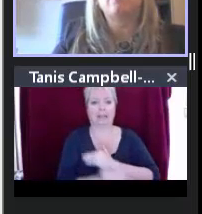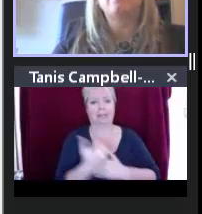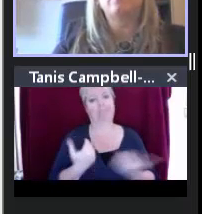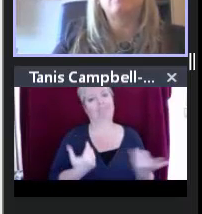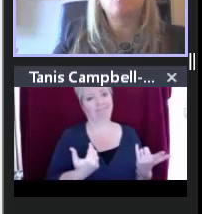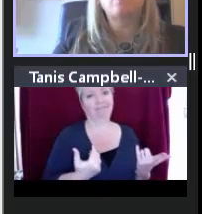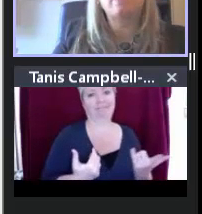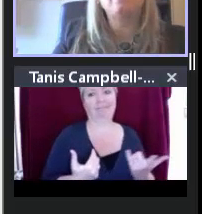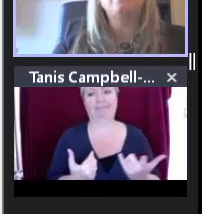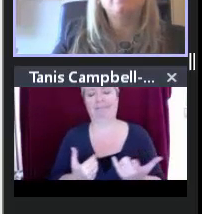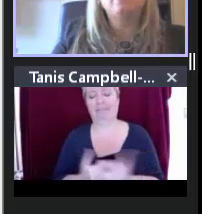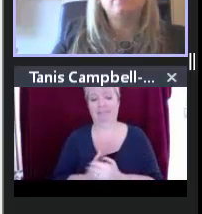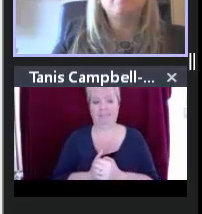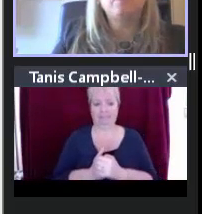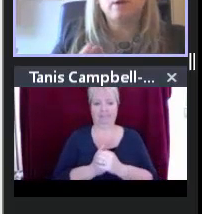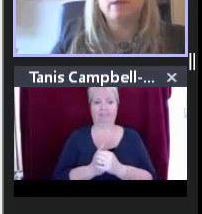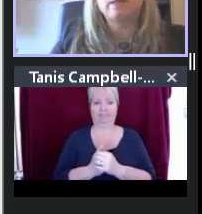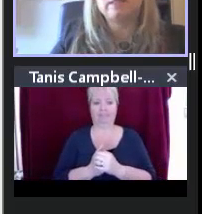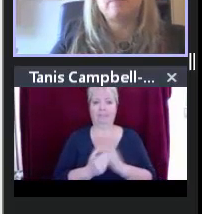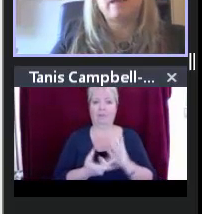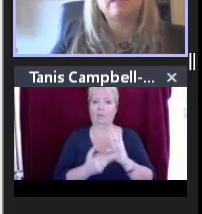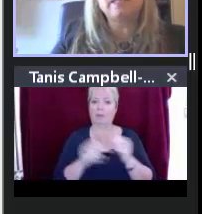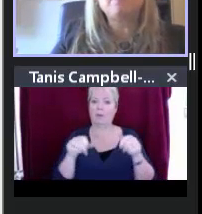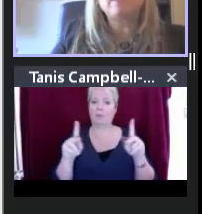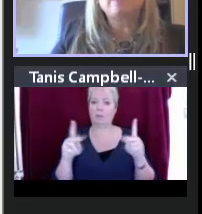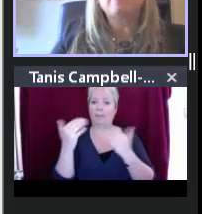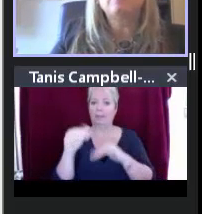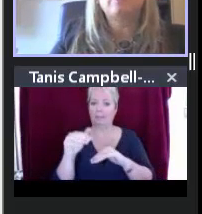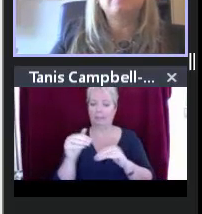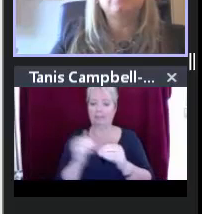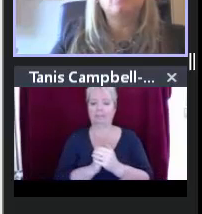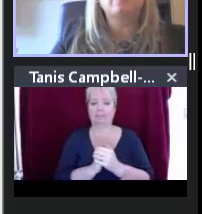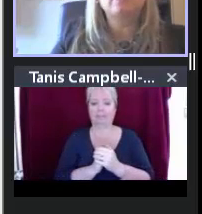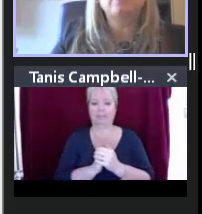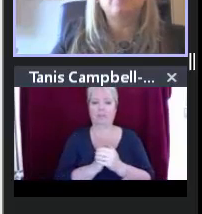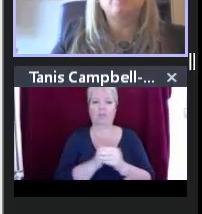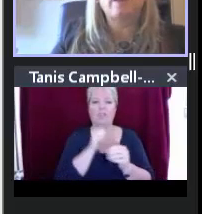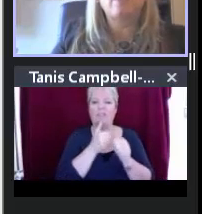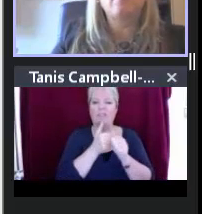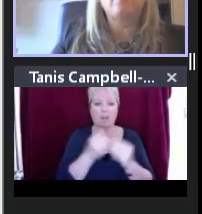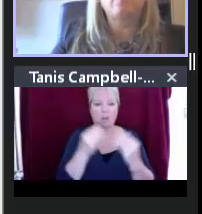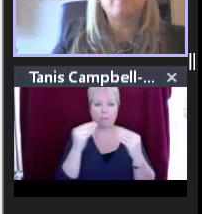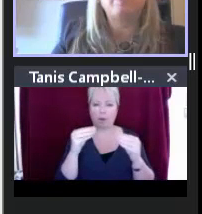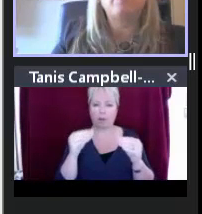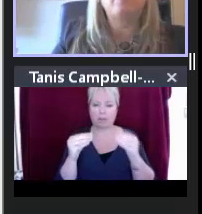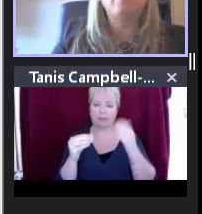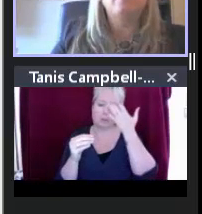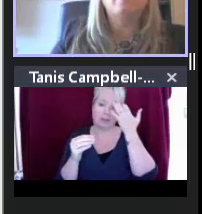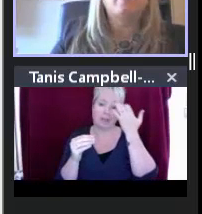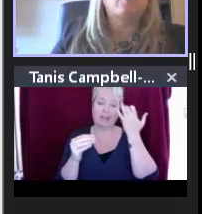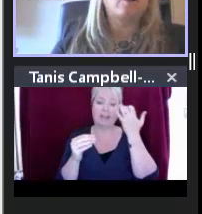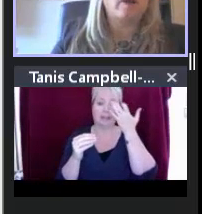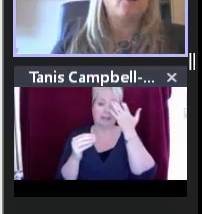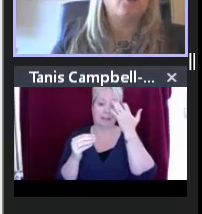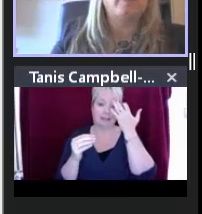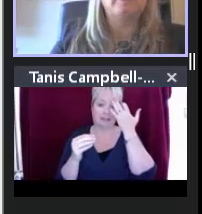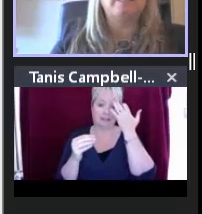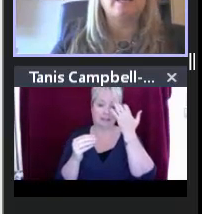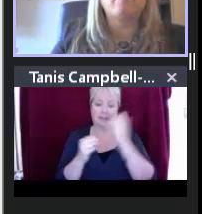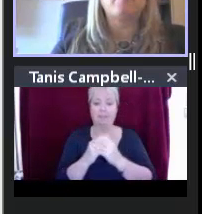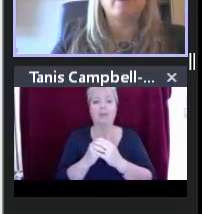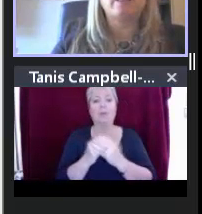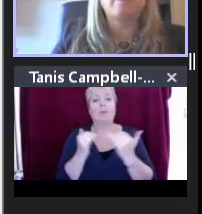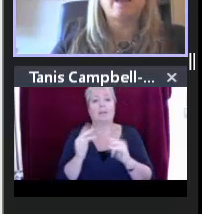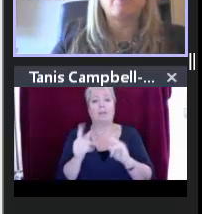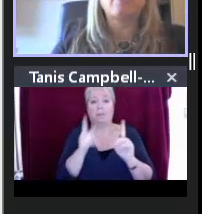to be offering what the market is demanding. So things are going super well for people, our graduates